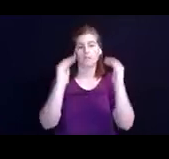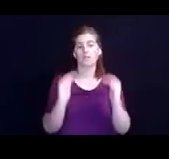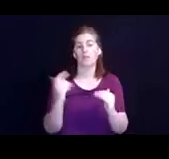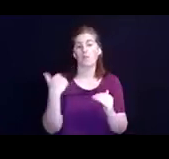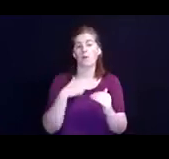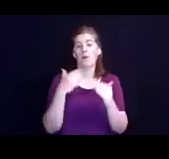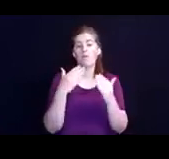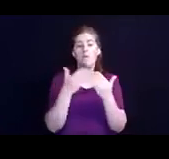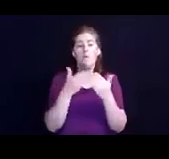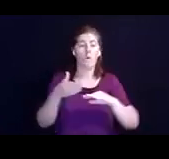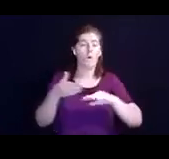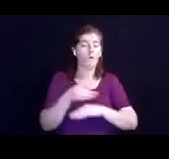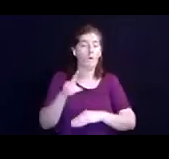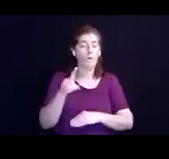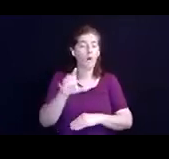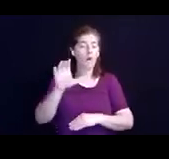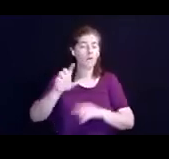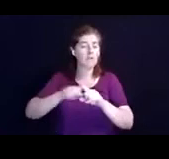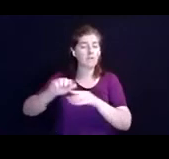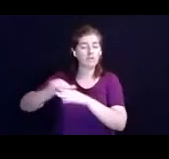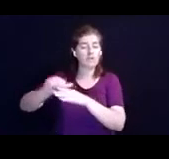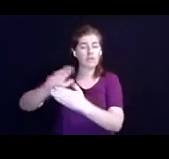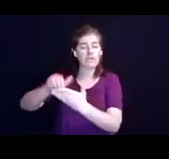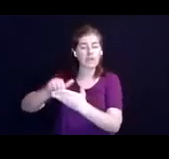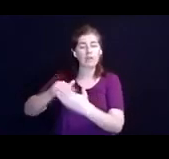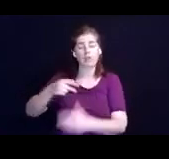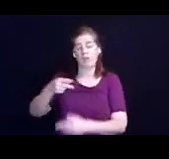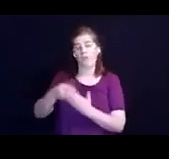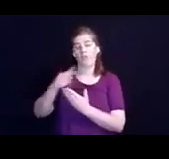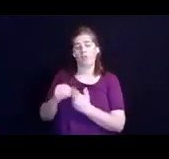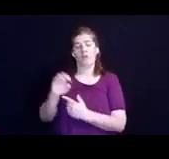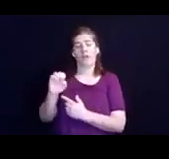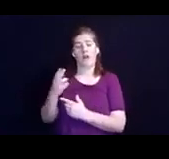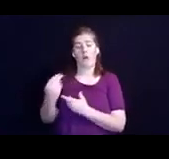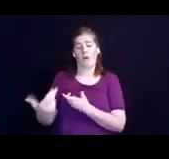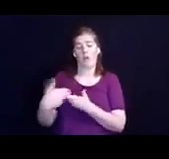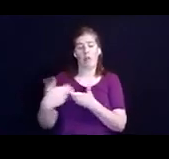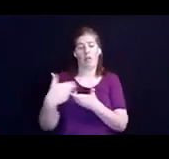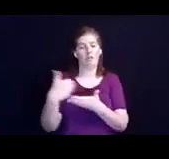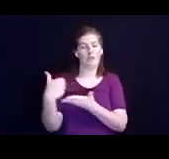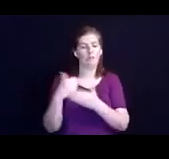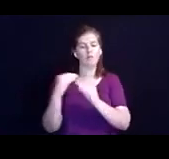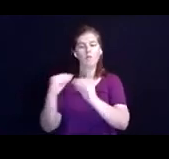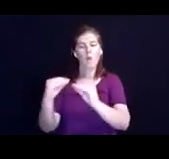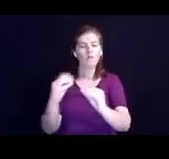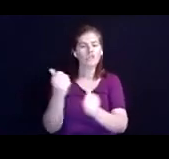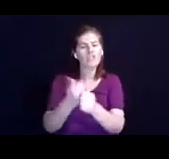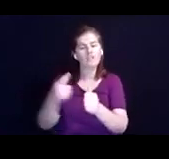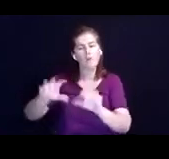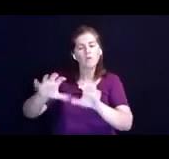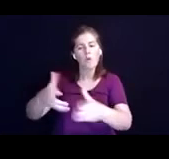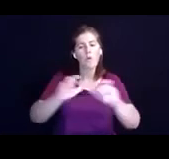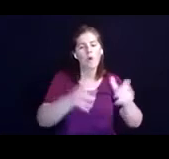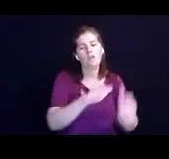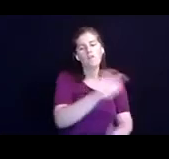over 100 training centers that Project ECHO will be bringing into this that will help to coach each of these cohorts of 33